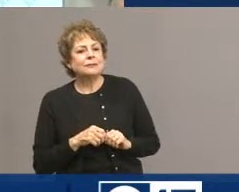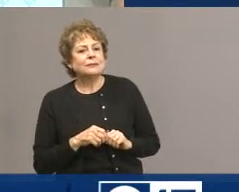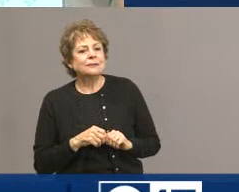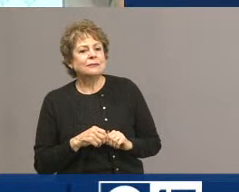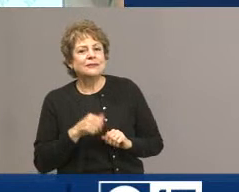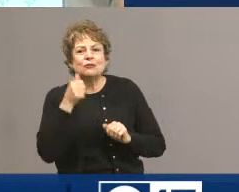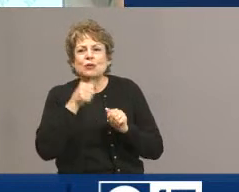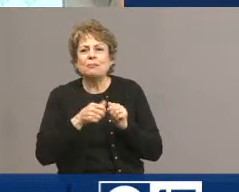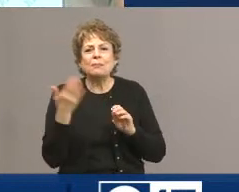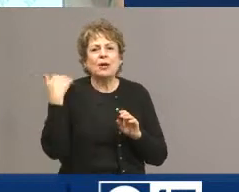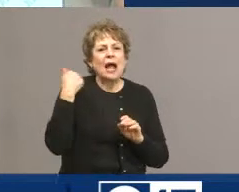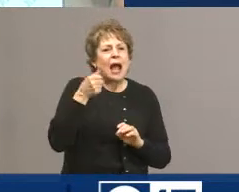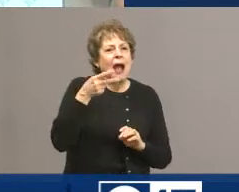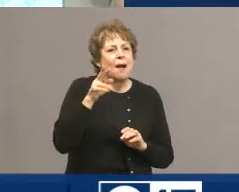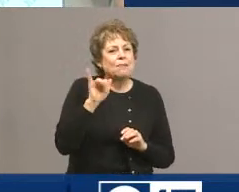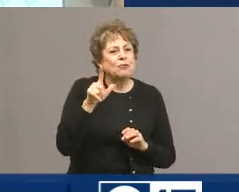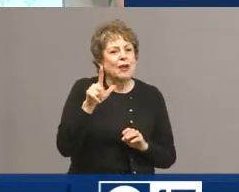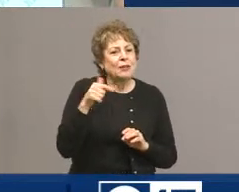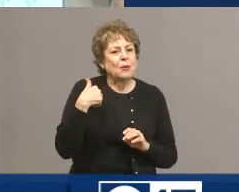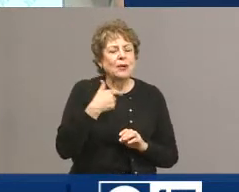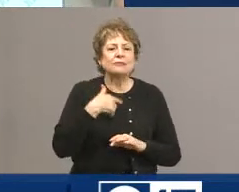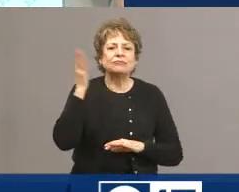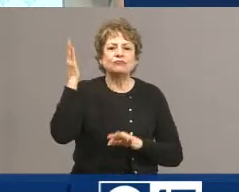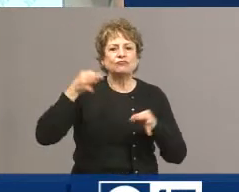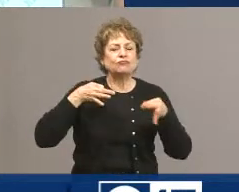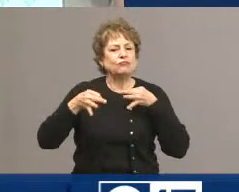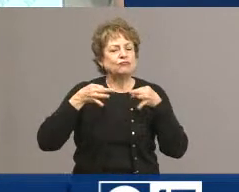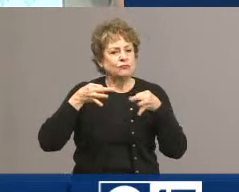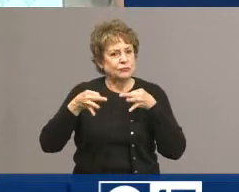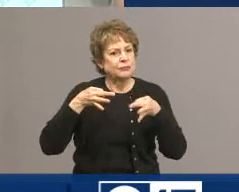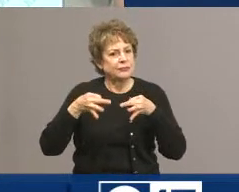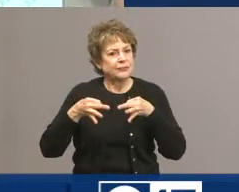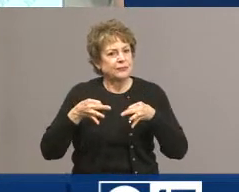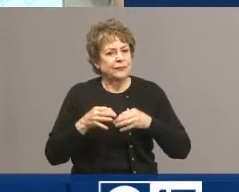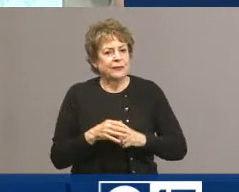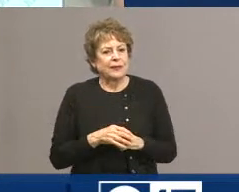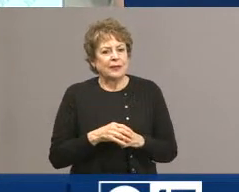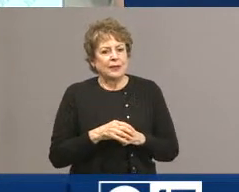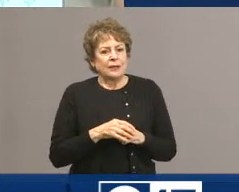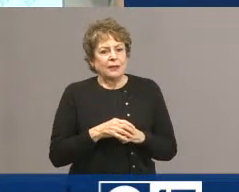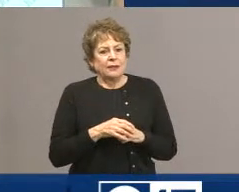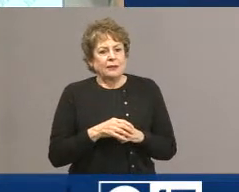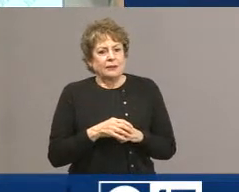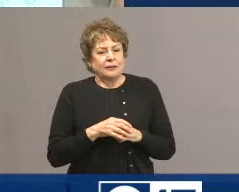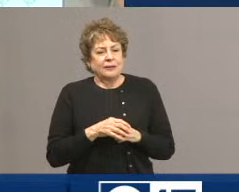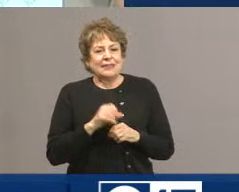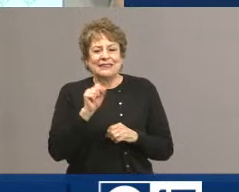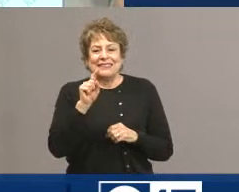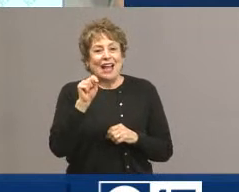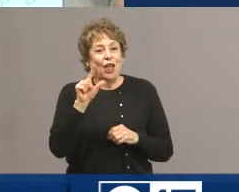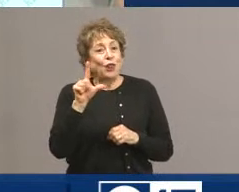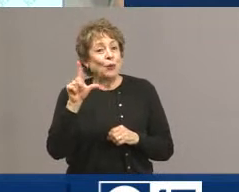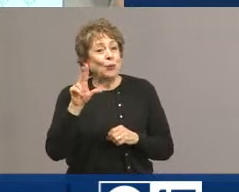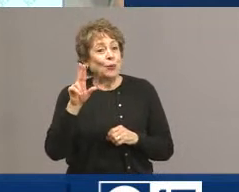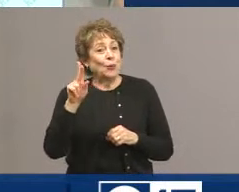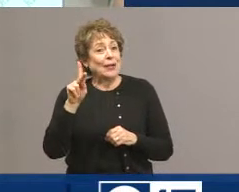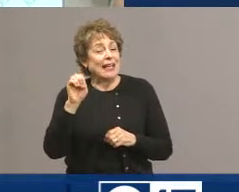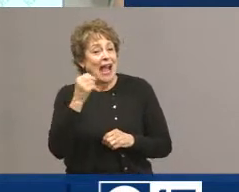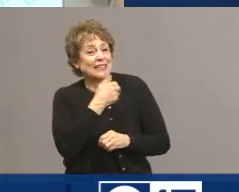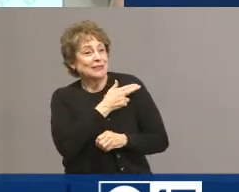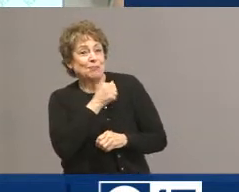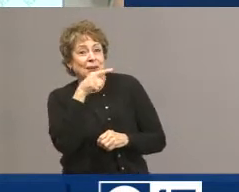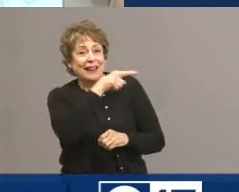been preparing since March, April, and through May for what is upon us in